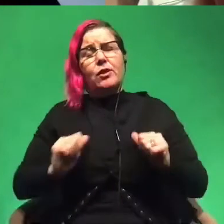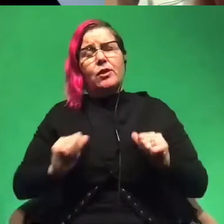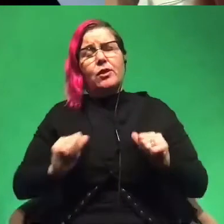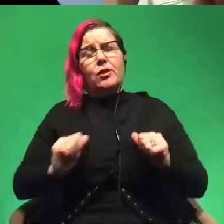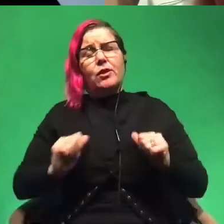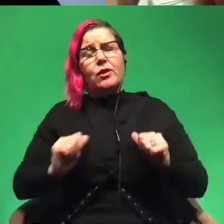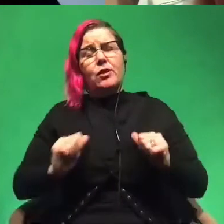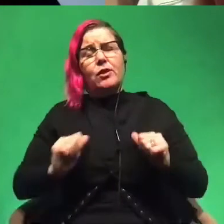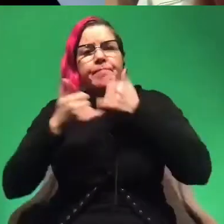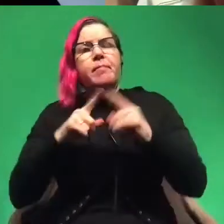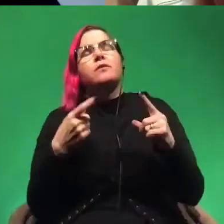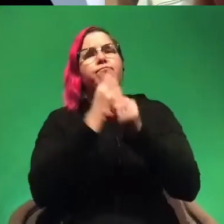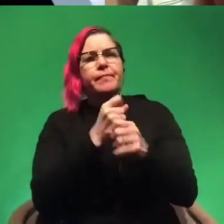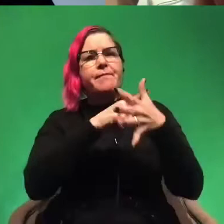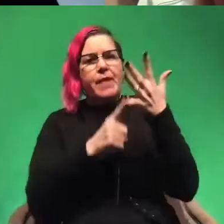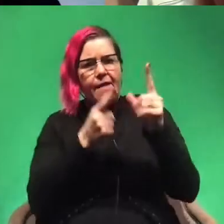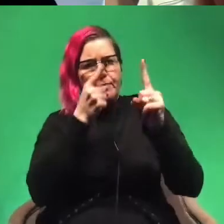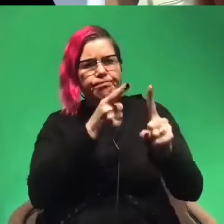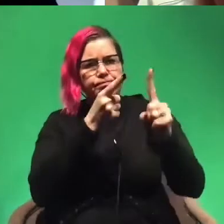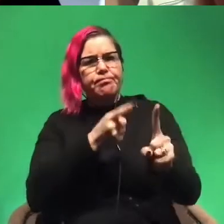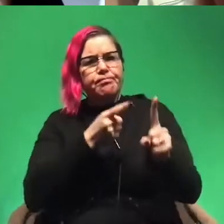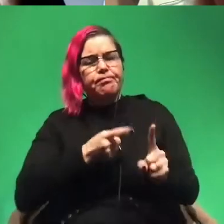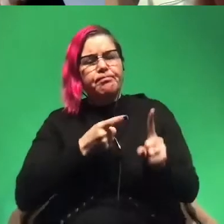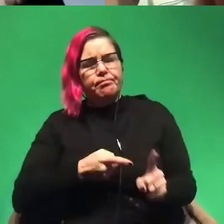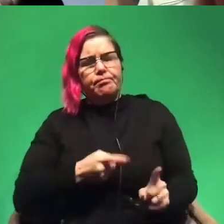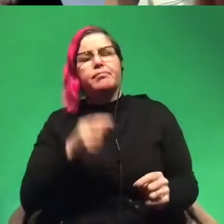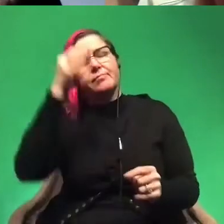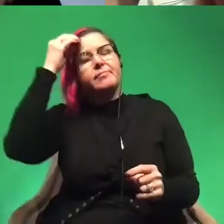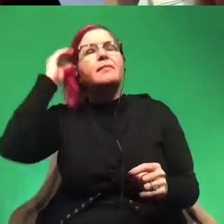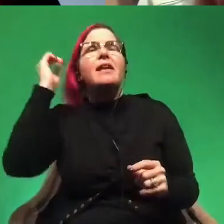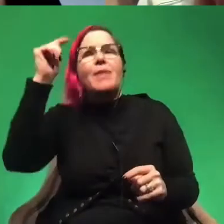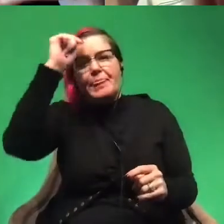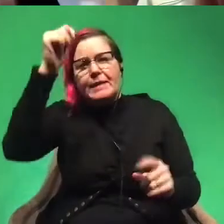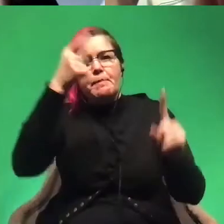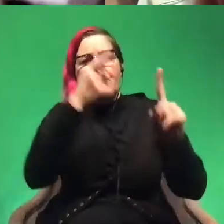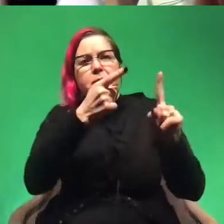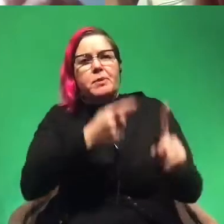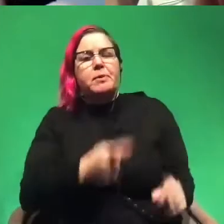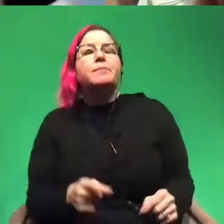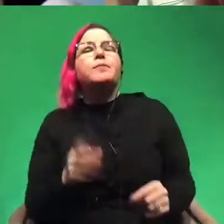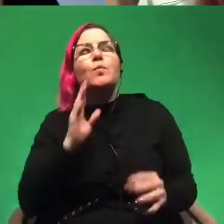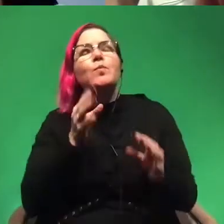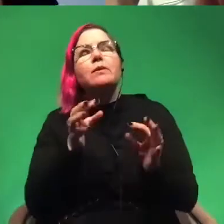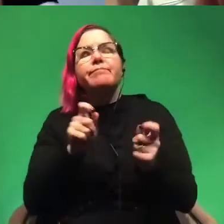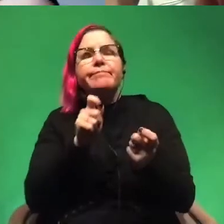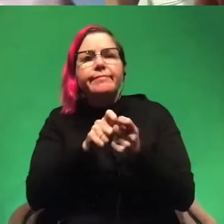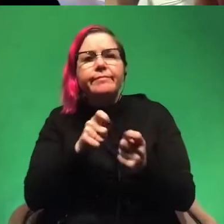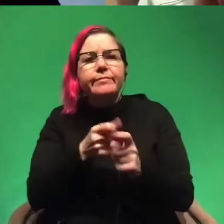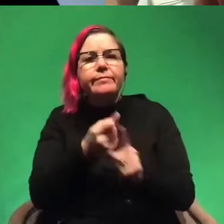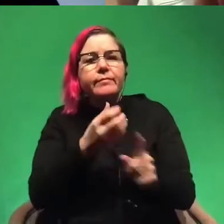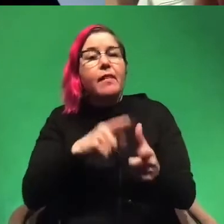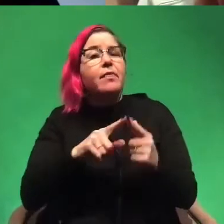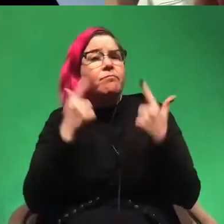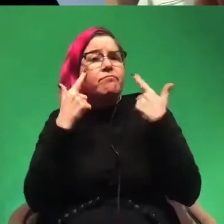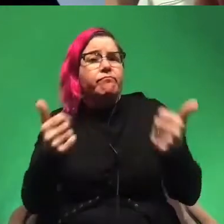would like to basically summarize it into 5 different major thesis points, if you will. Discuss a little bit of the details surrounding that, and then I'm gonna open it